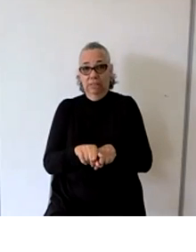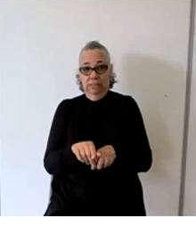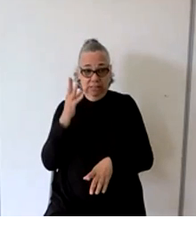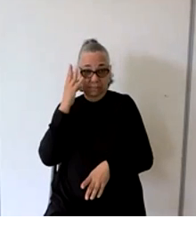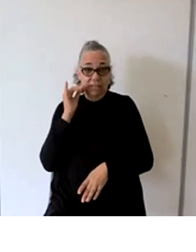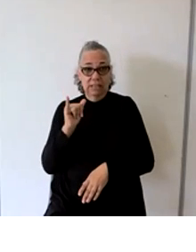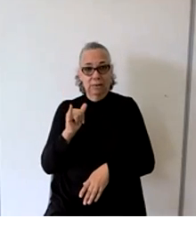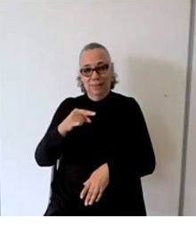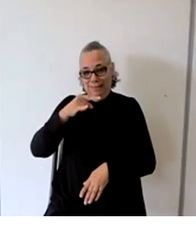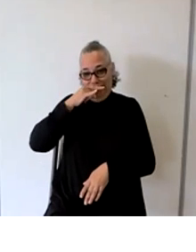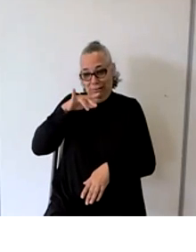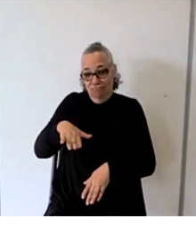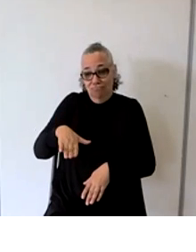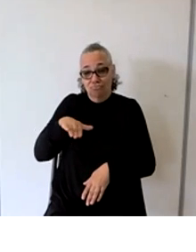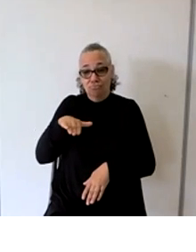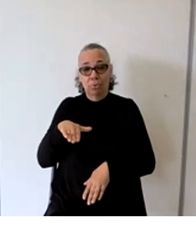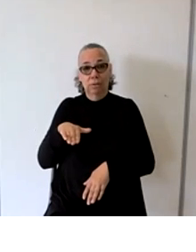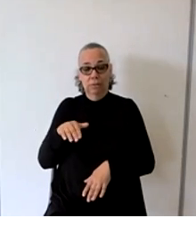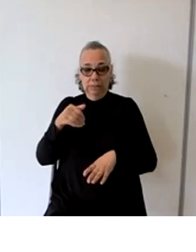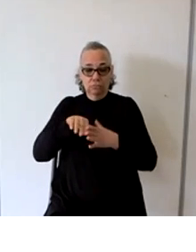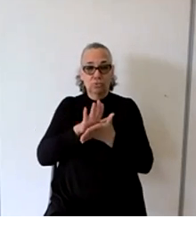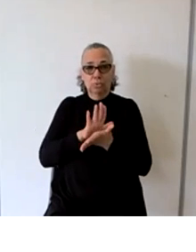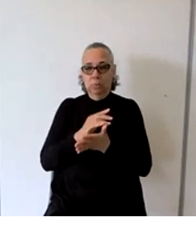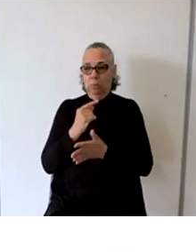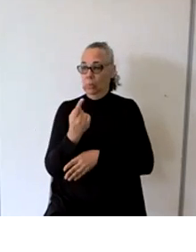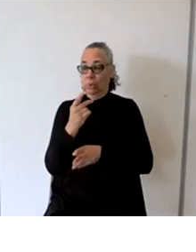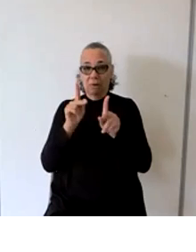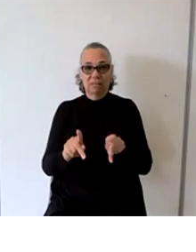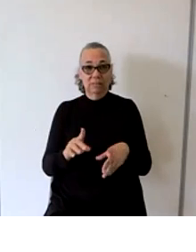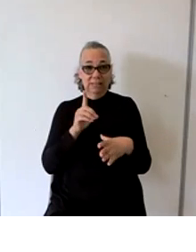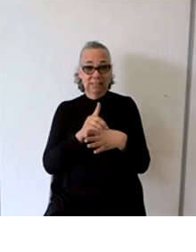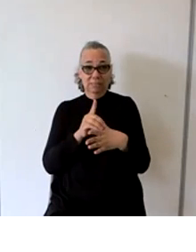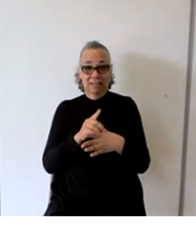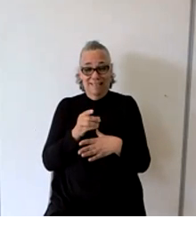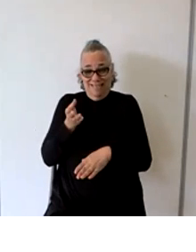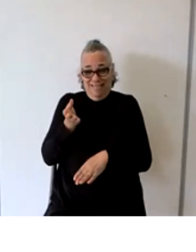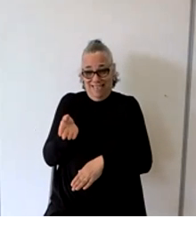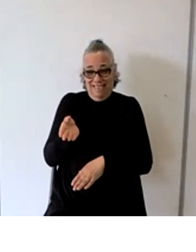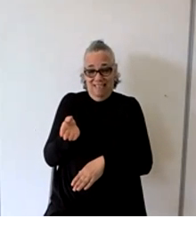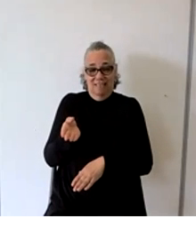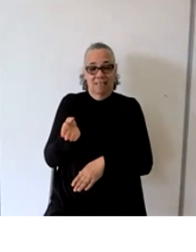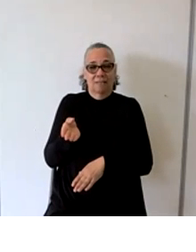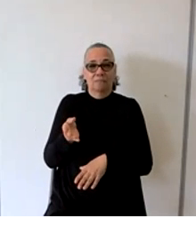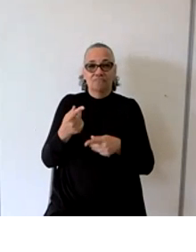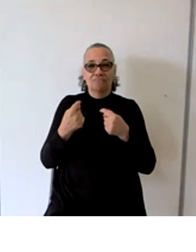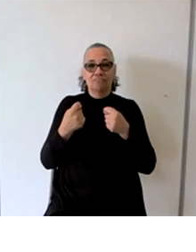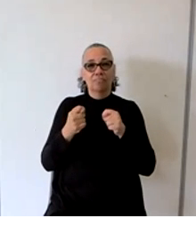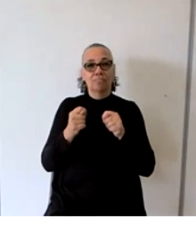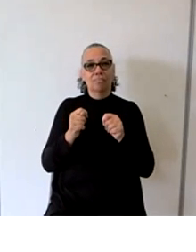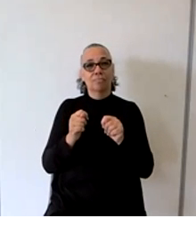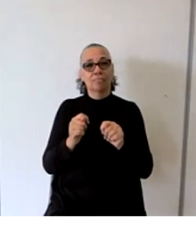a kid when I was, you know, in school and I was the only person with a disability there. And just trying to,